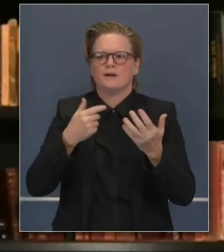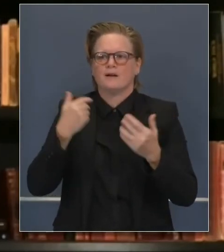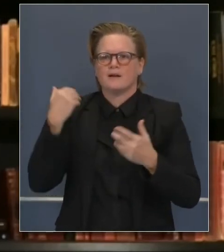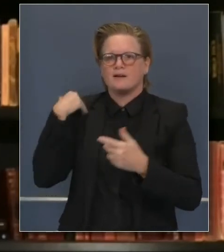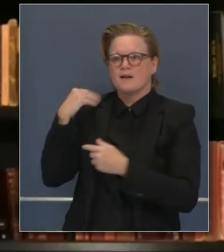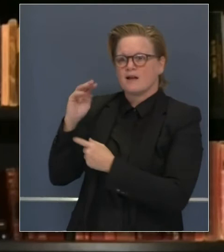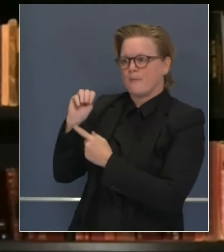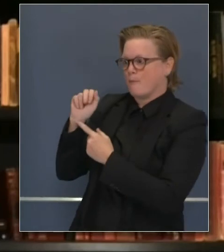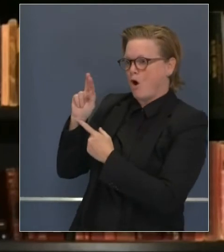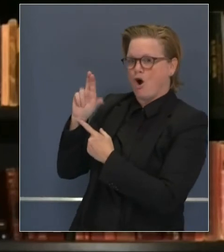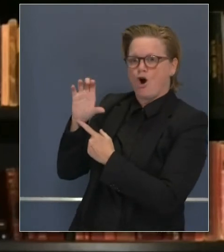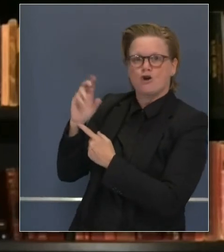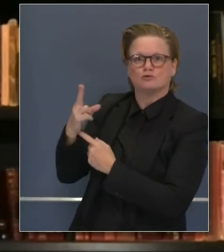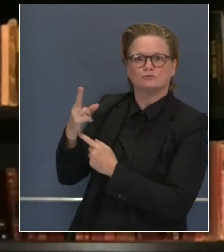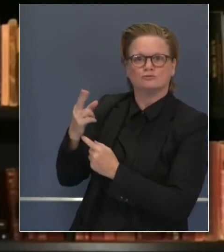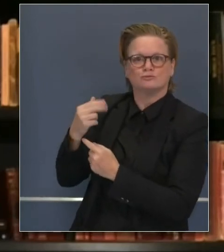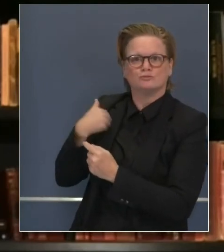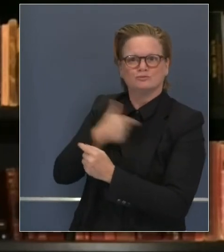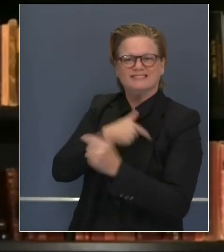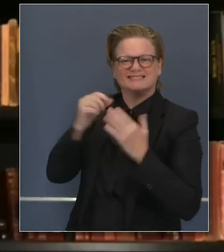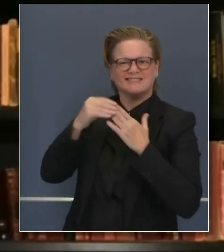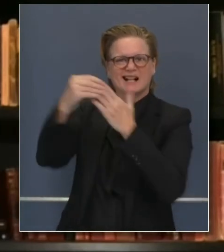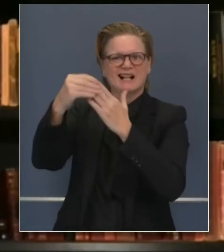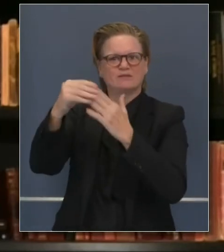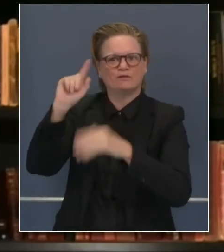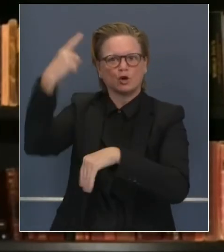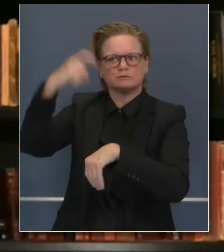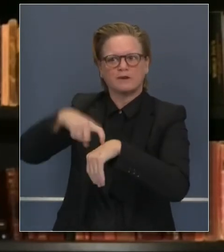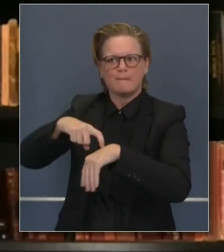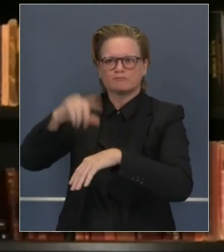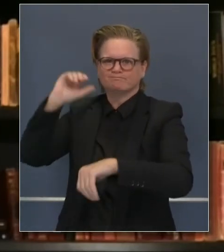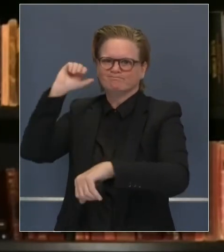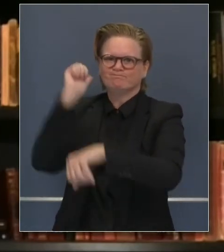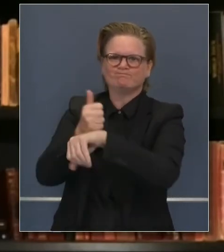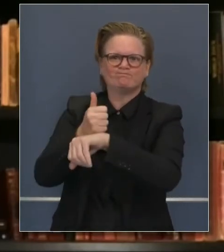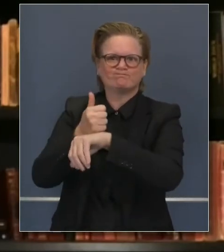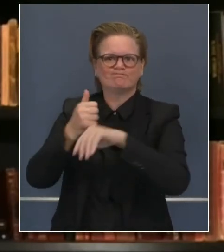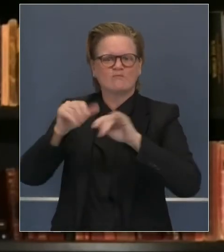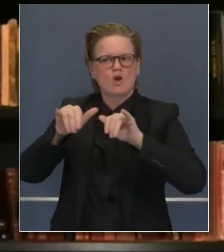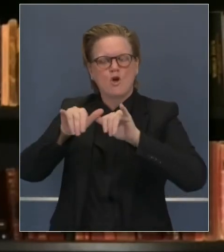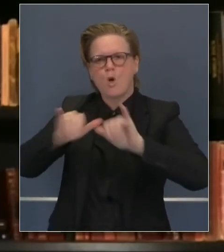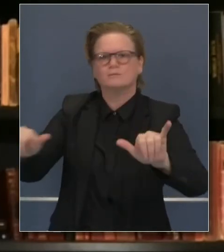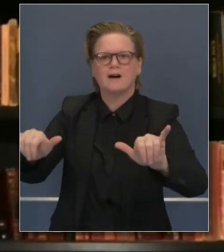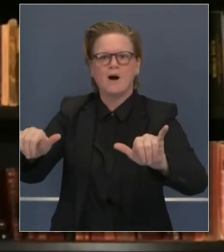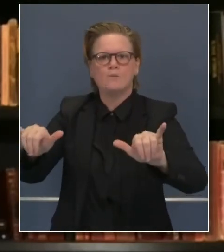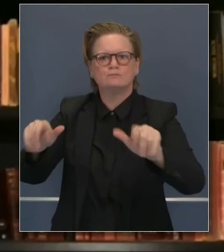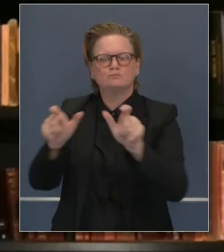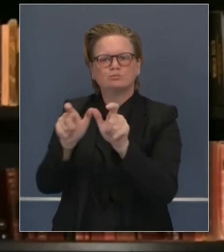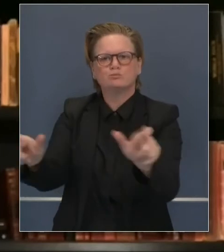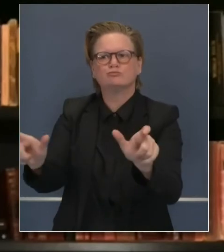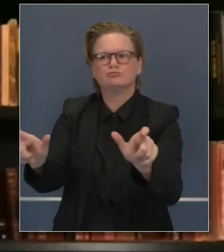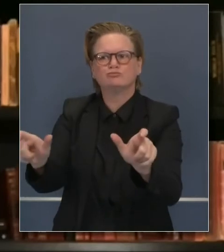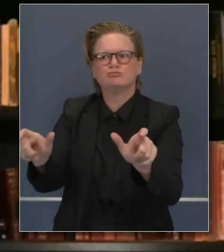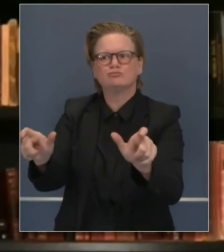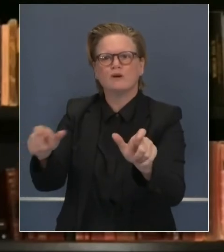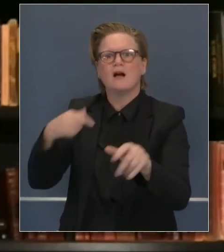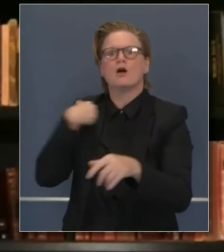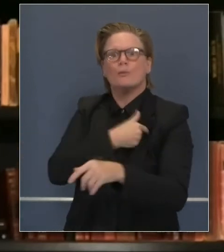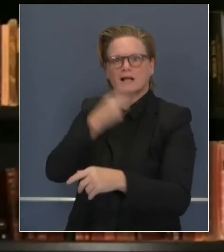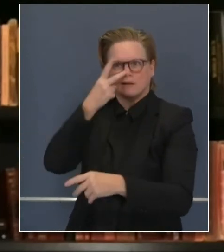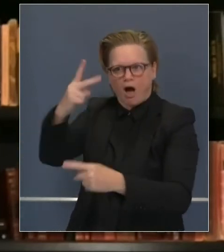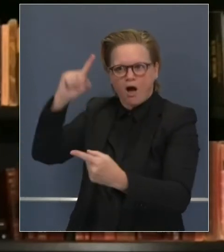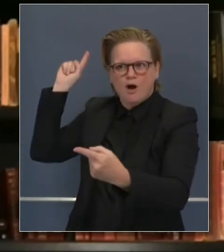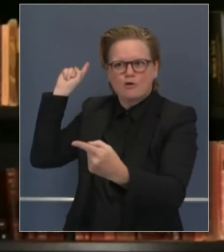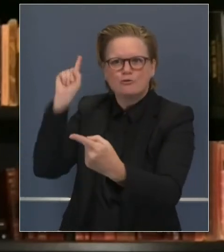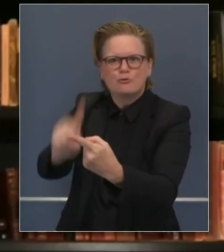experienced, particularly larger states, and that first wave. So we were able to bend the curve by using these same strategies, these